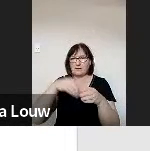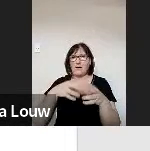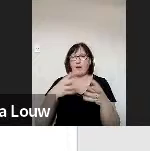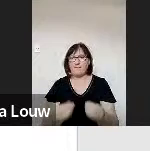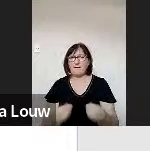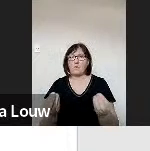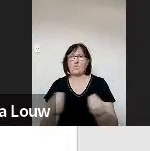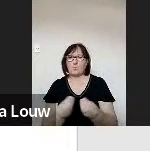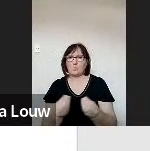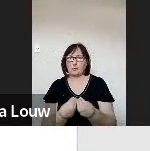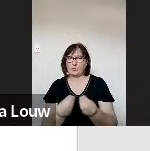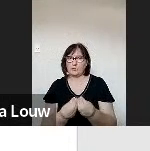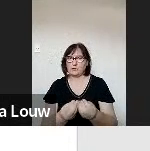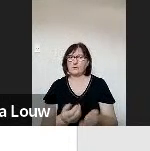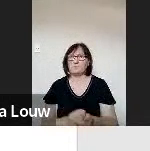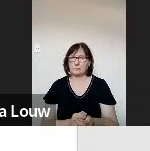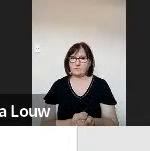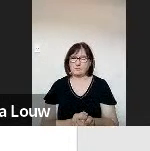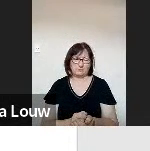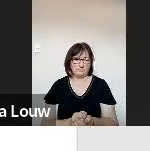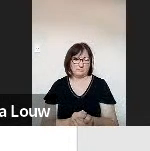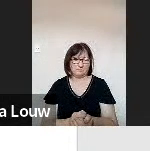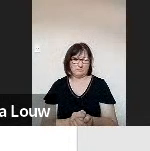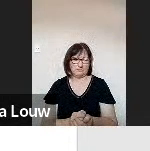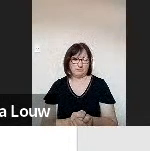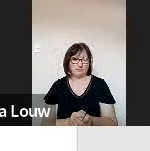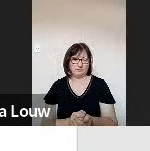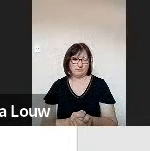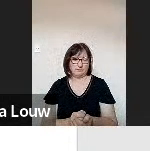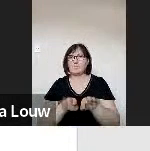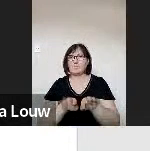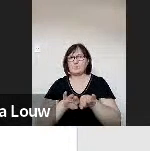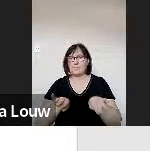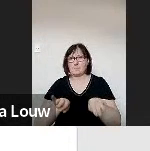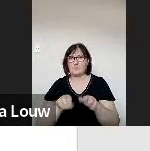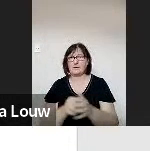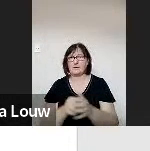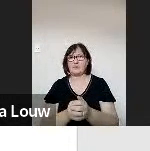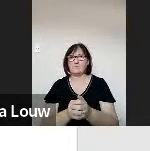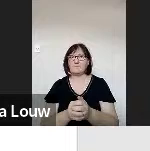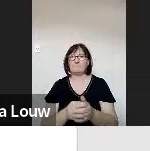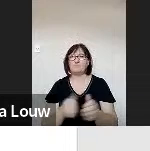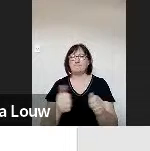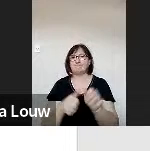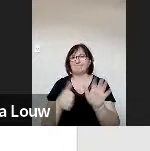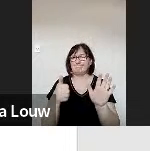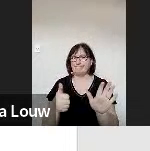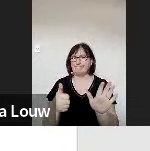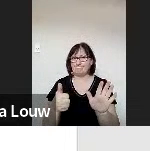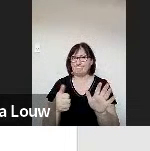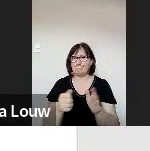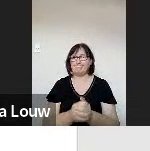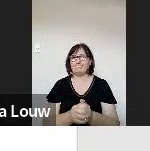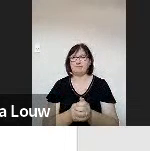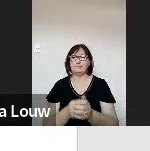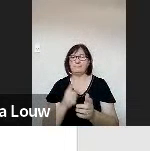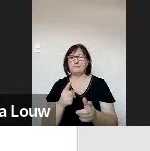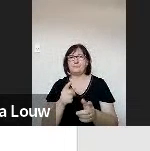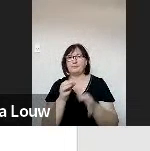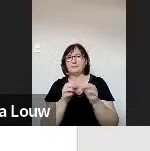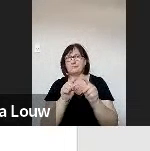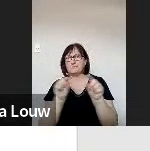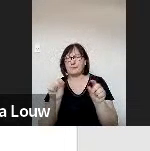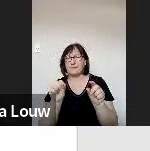classified with those goods, not like separate. GRI 6 provides for classification of headings